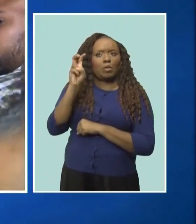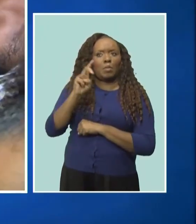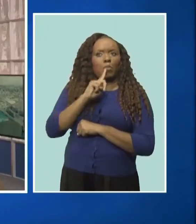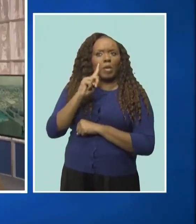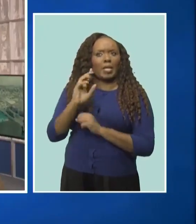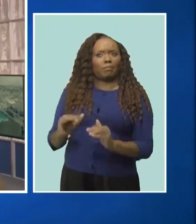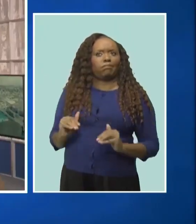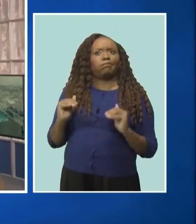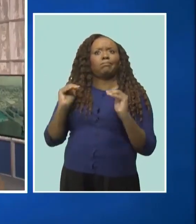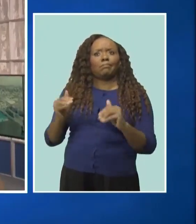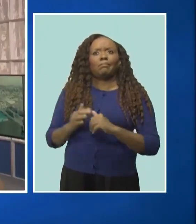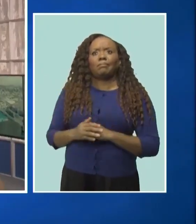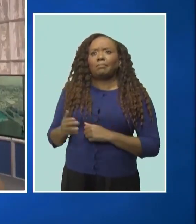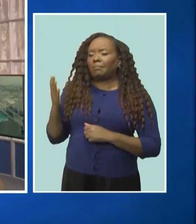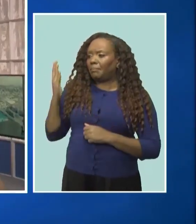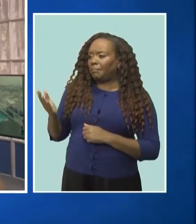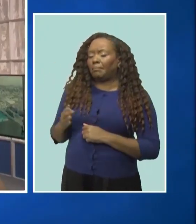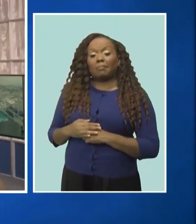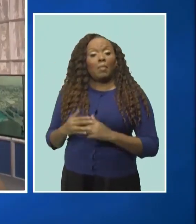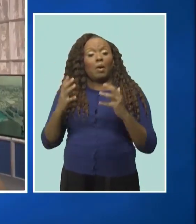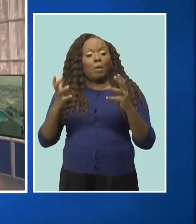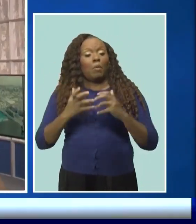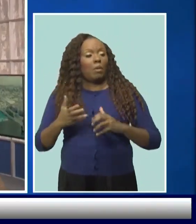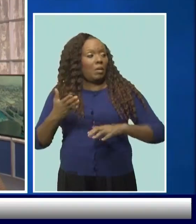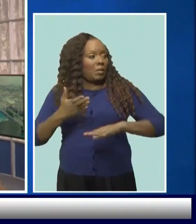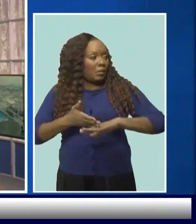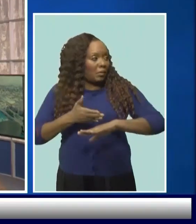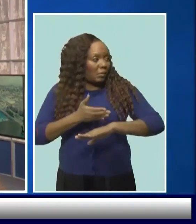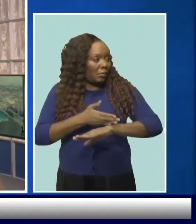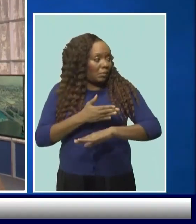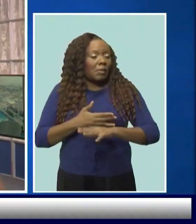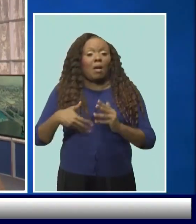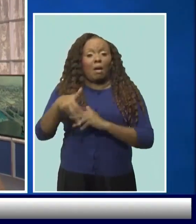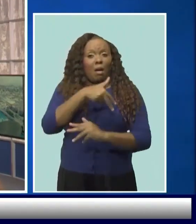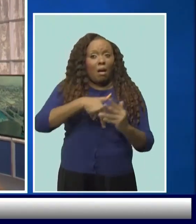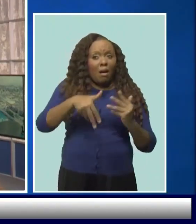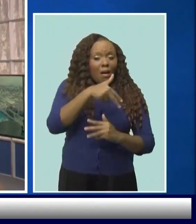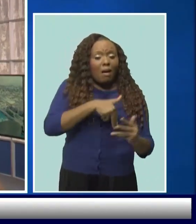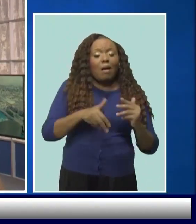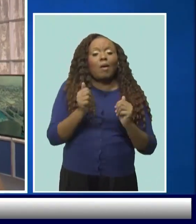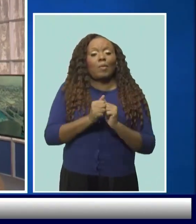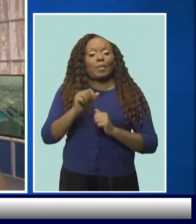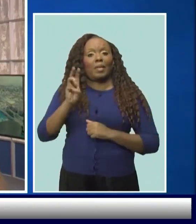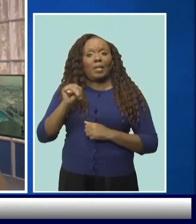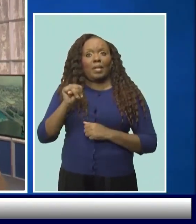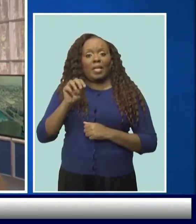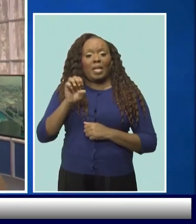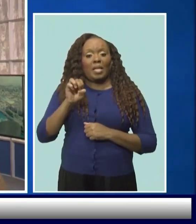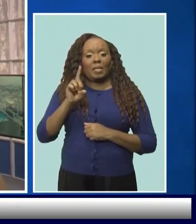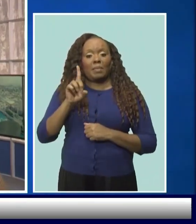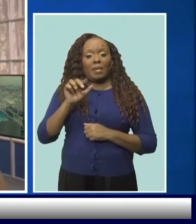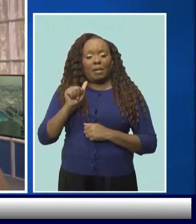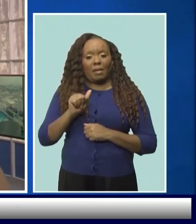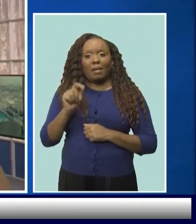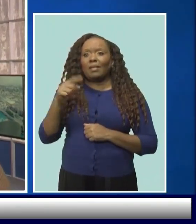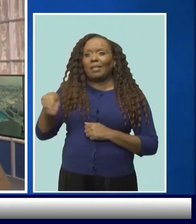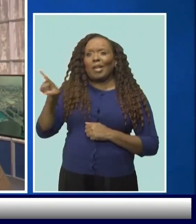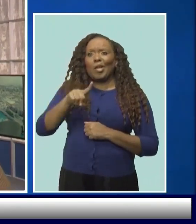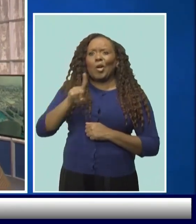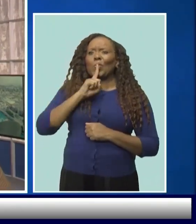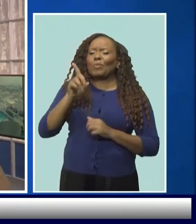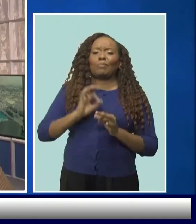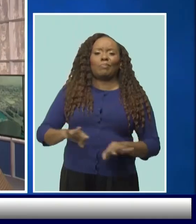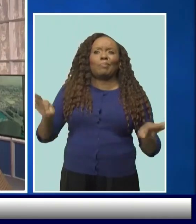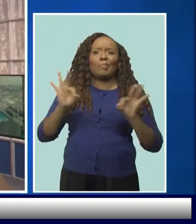forward. Improve relations with the media as well, which are quite important because you guys play a significant role in